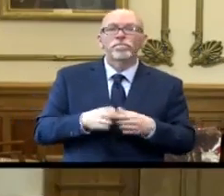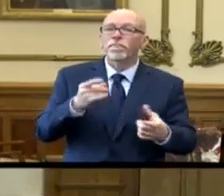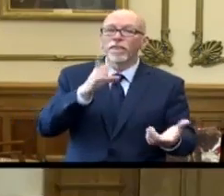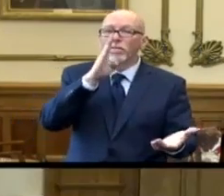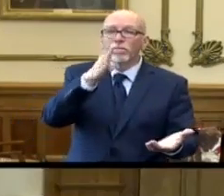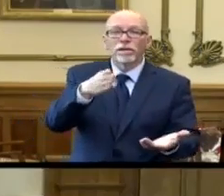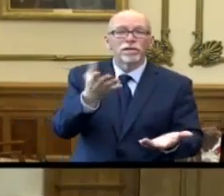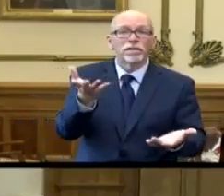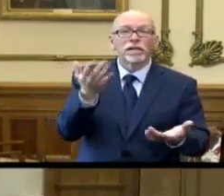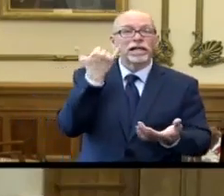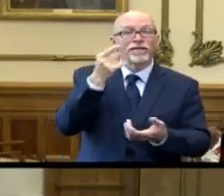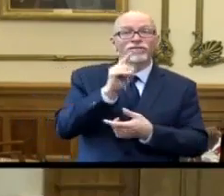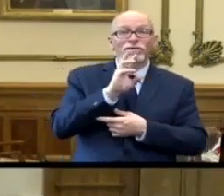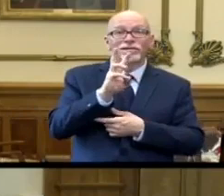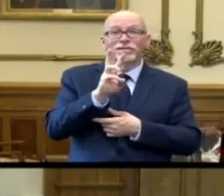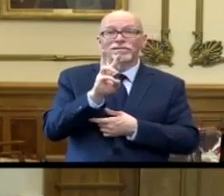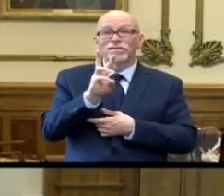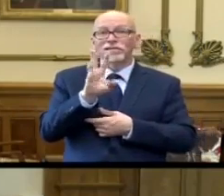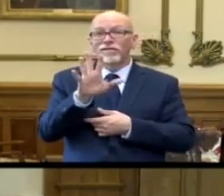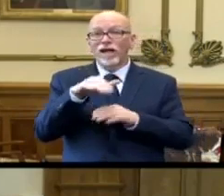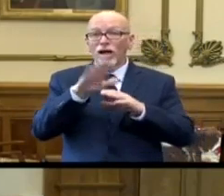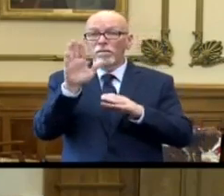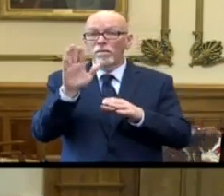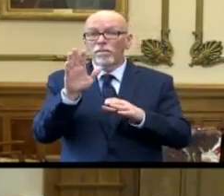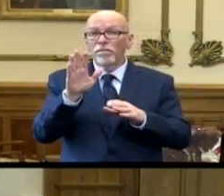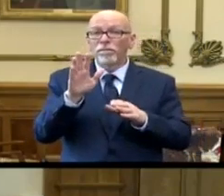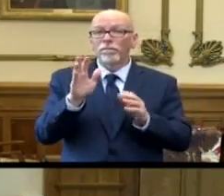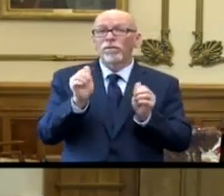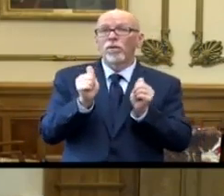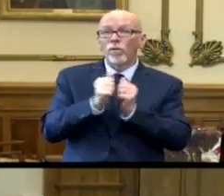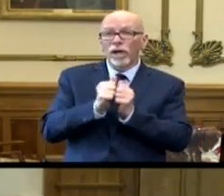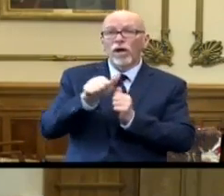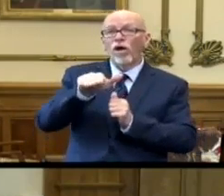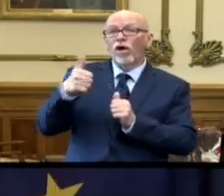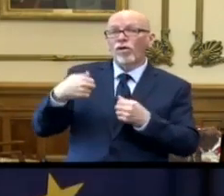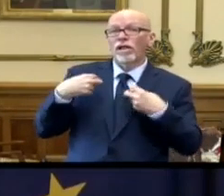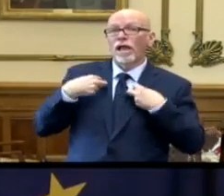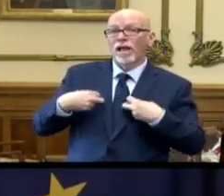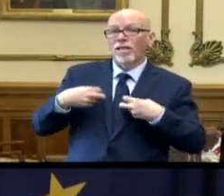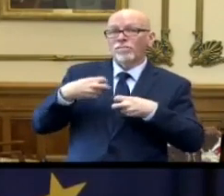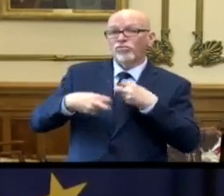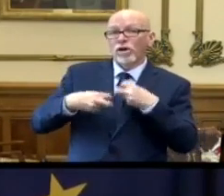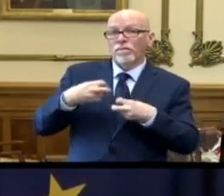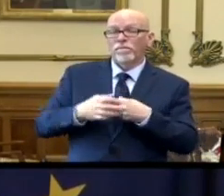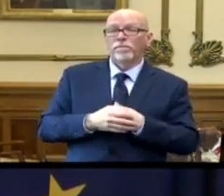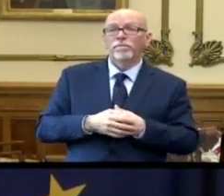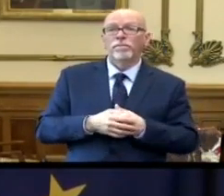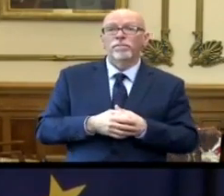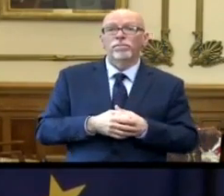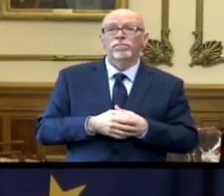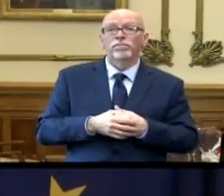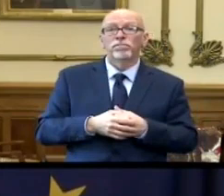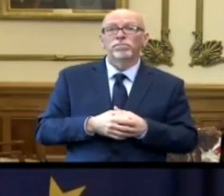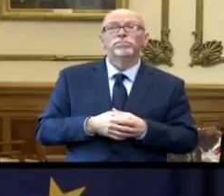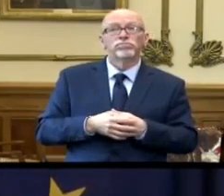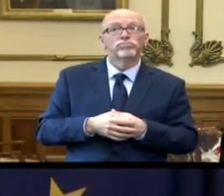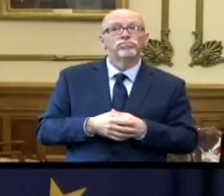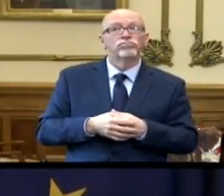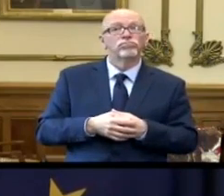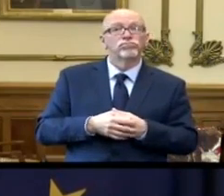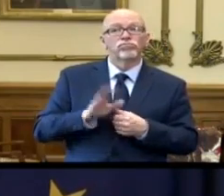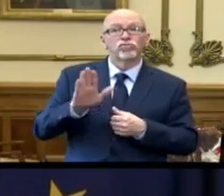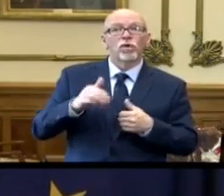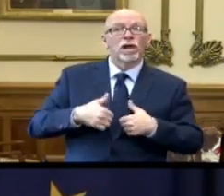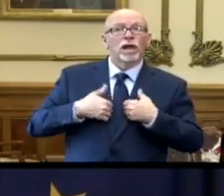I mean, if you're 65 and older with underlying health conditions, you're going to be living in a